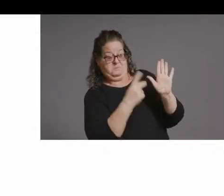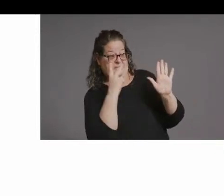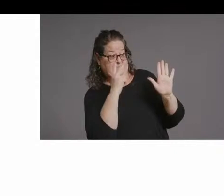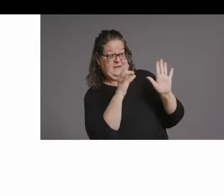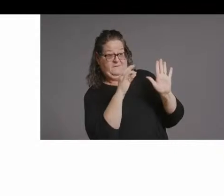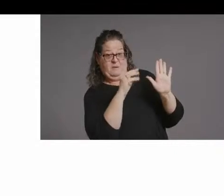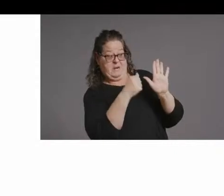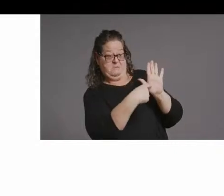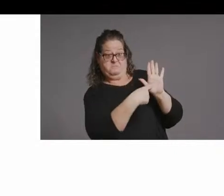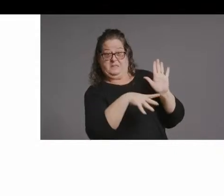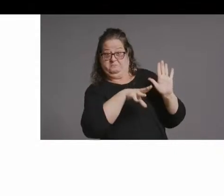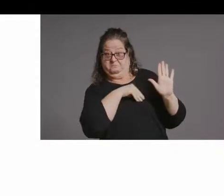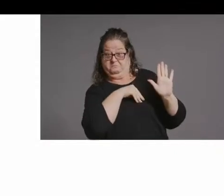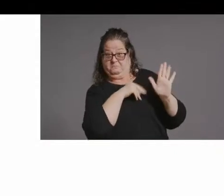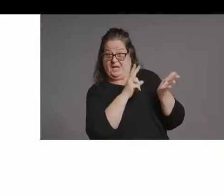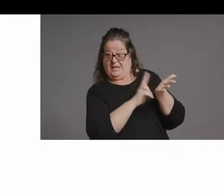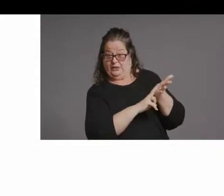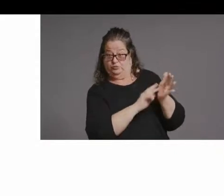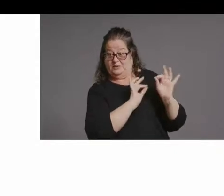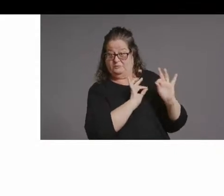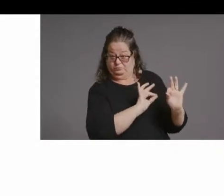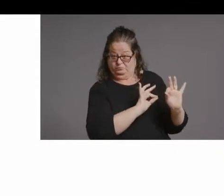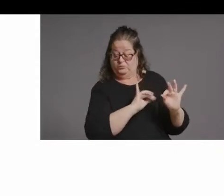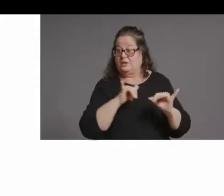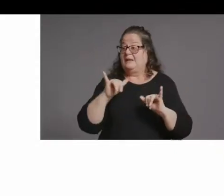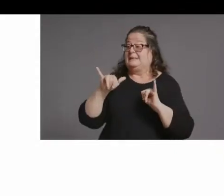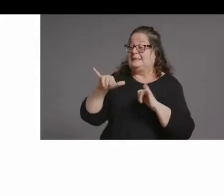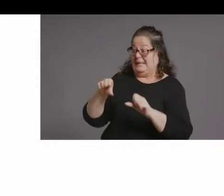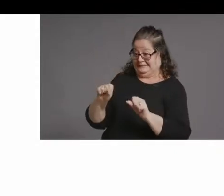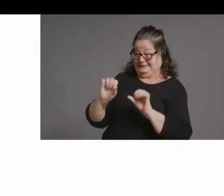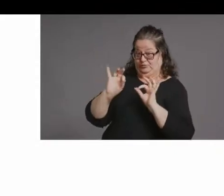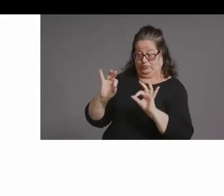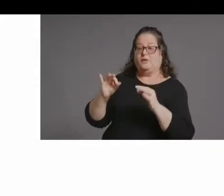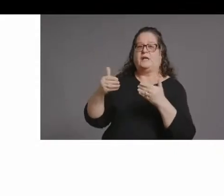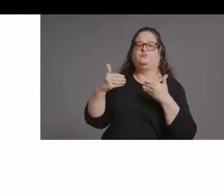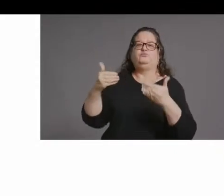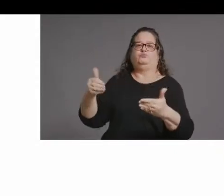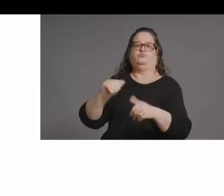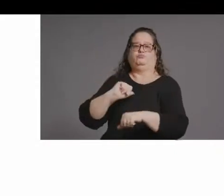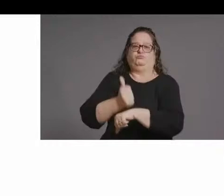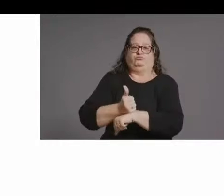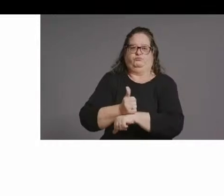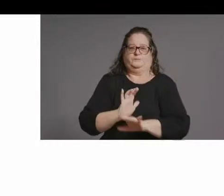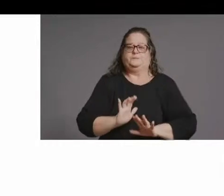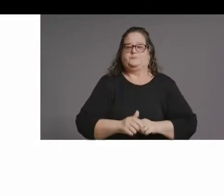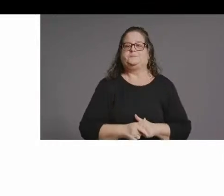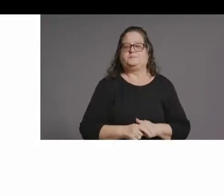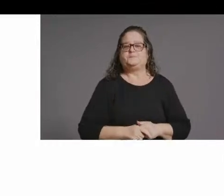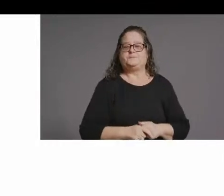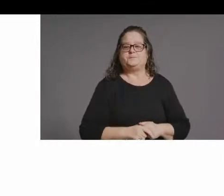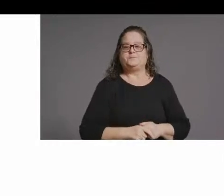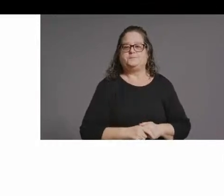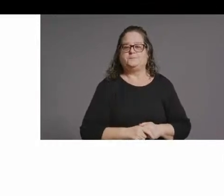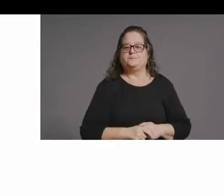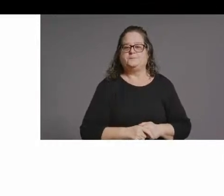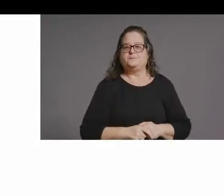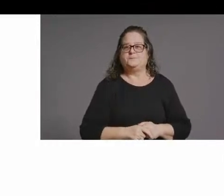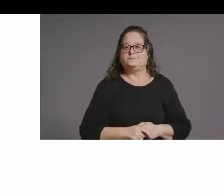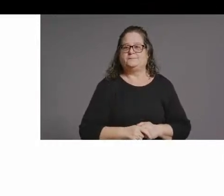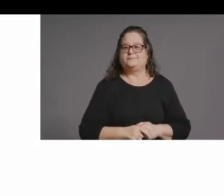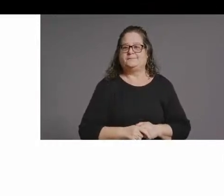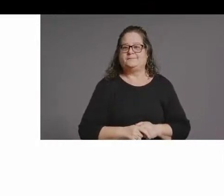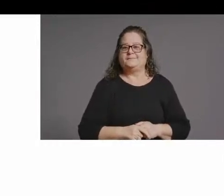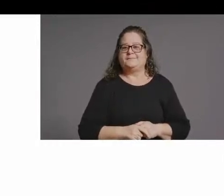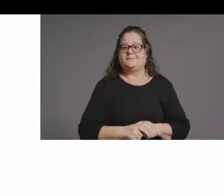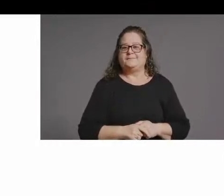County contract terms. And then once those are signed, site implementation will follow. And with that, I'm